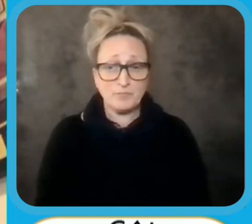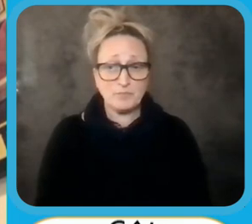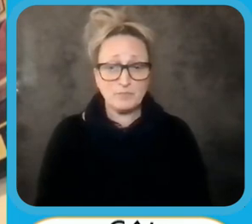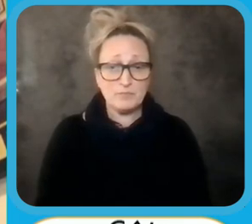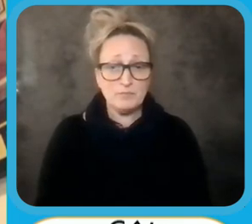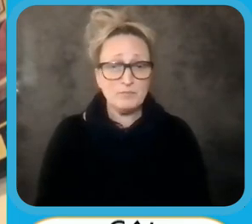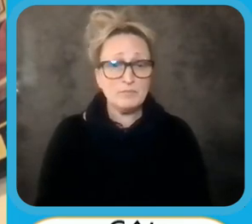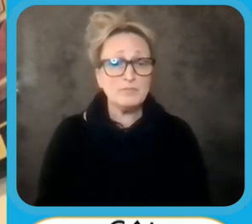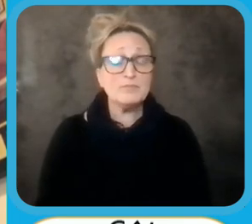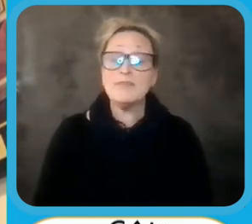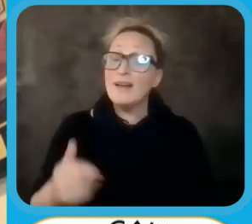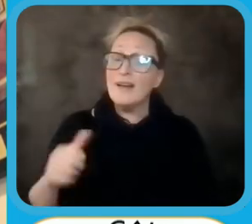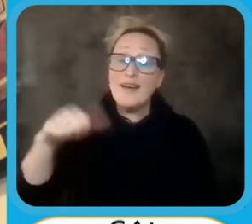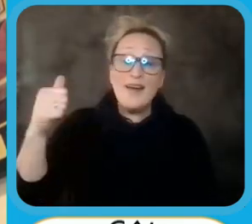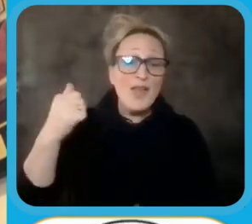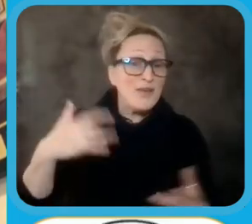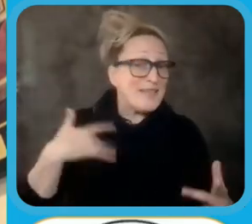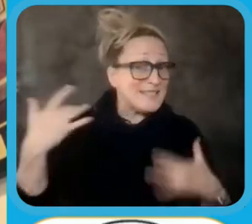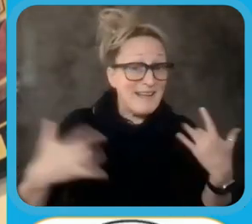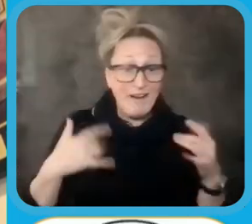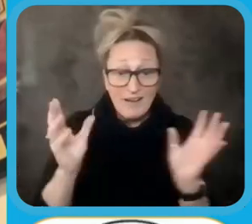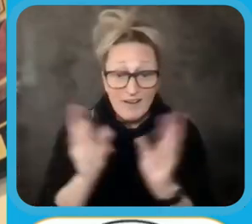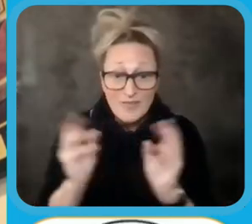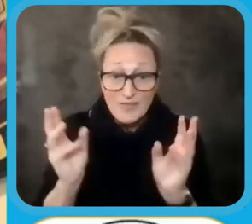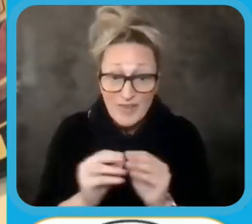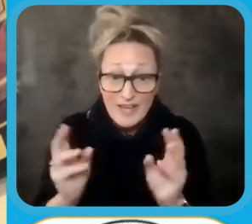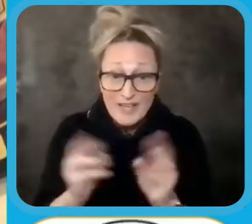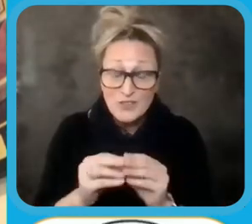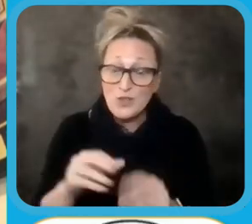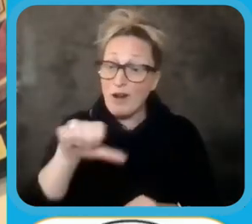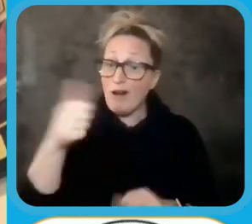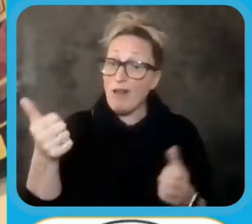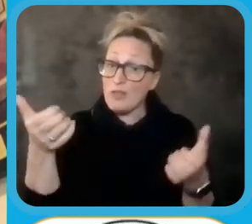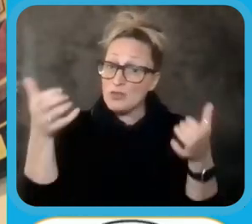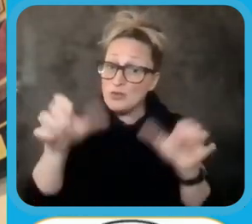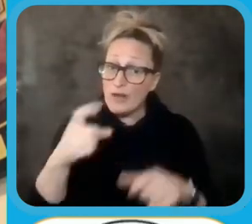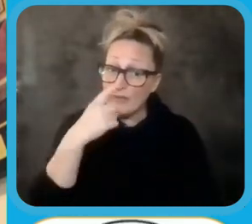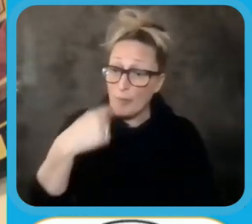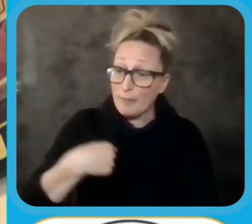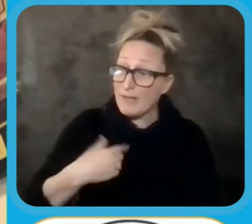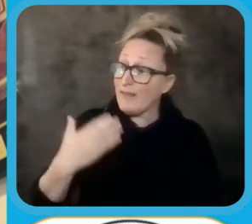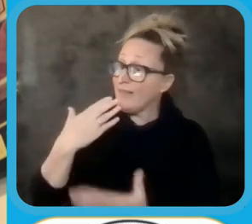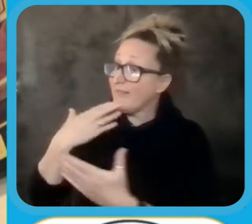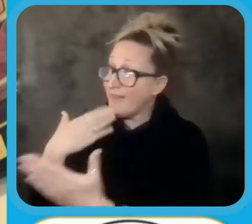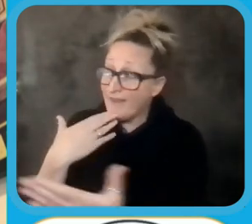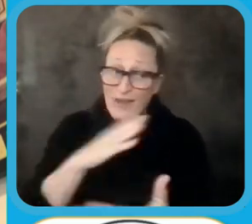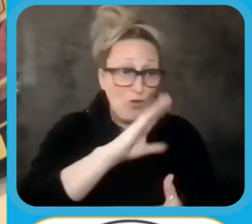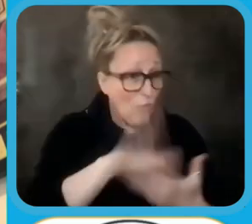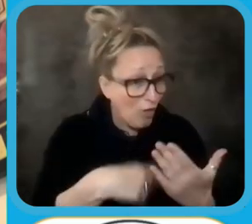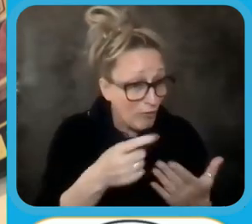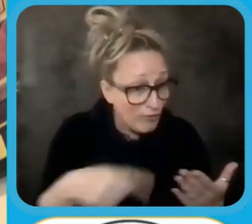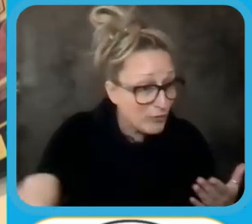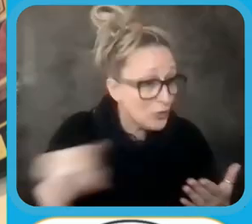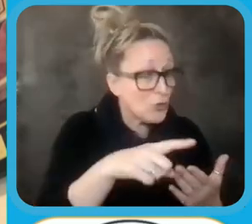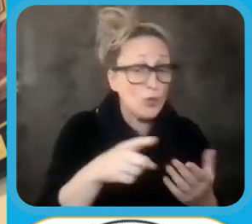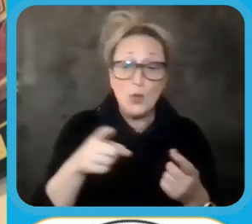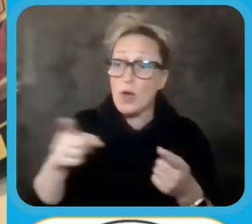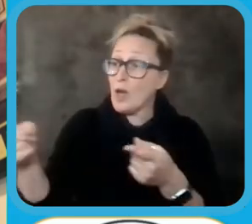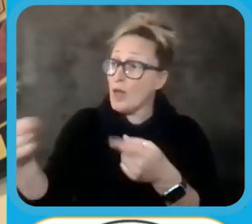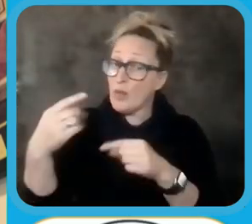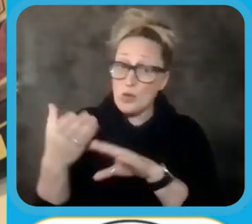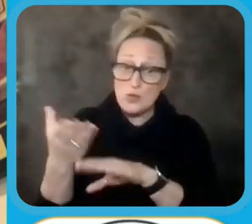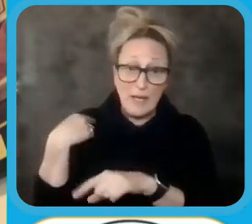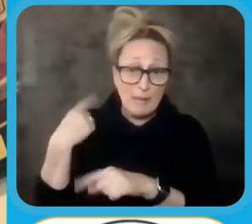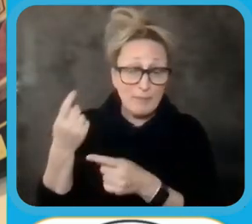It's another exciting convention and another chance for me to thank all of you and those who came before you